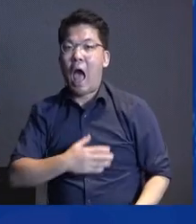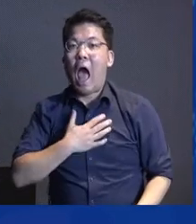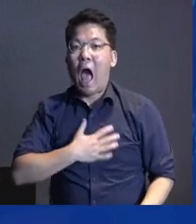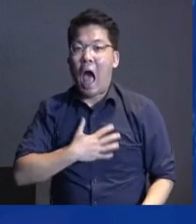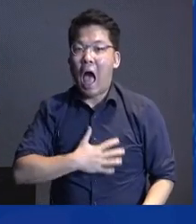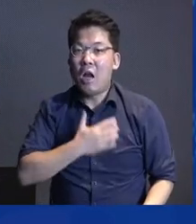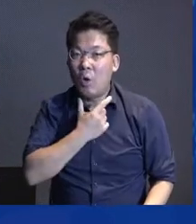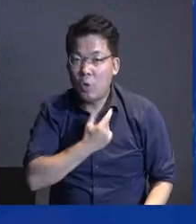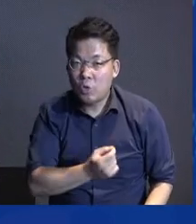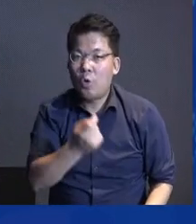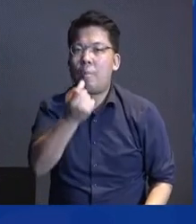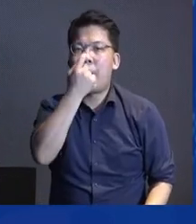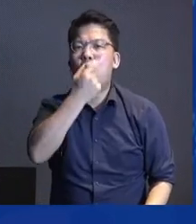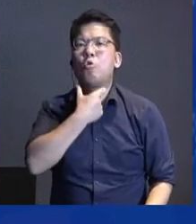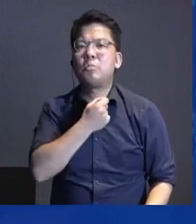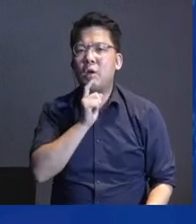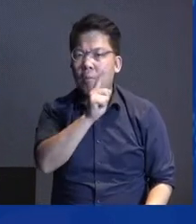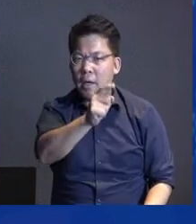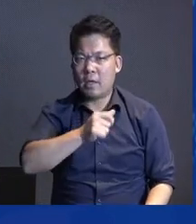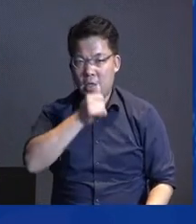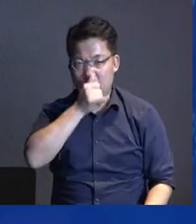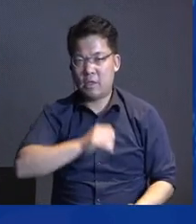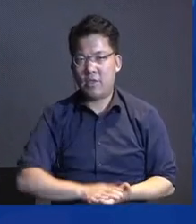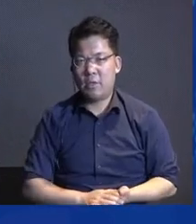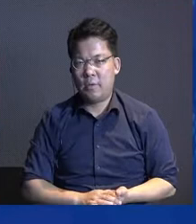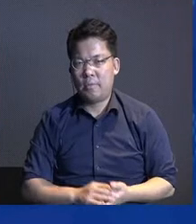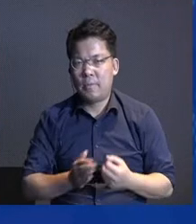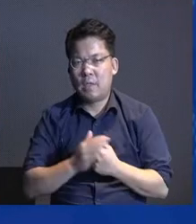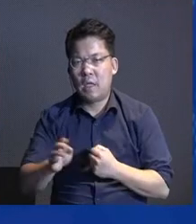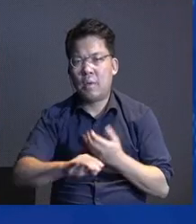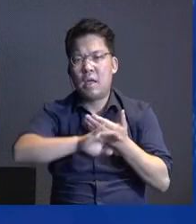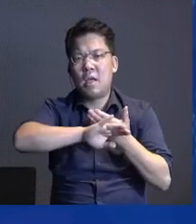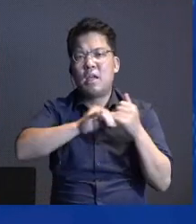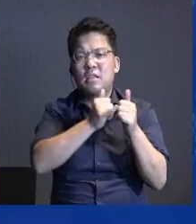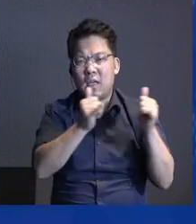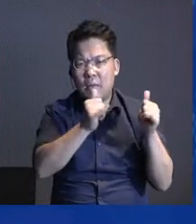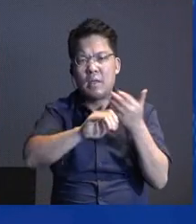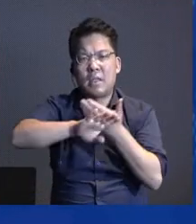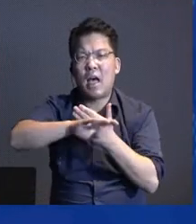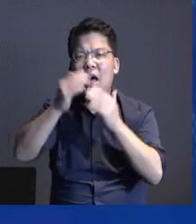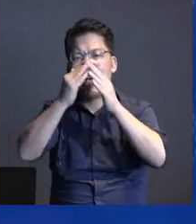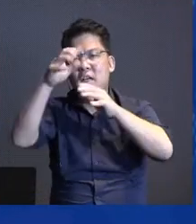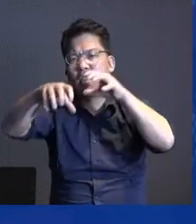to getting to know sometimes their neighbors, which maybe they see, but they don't really talk to